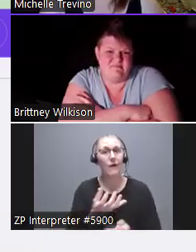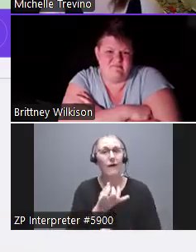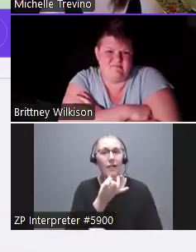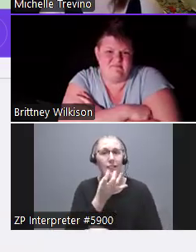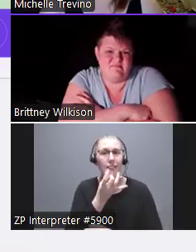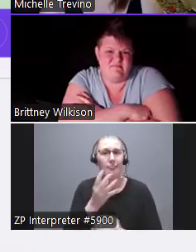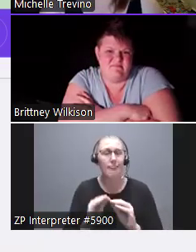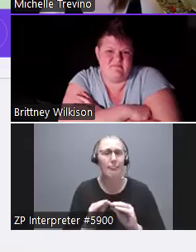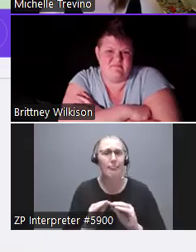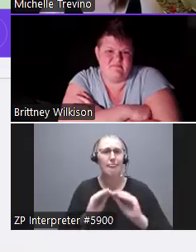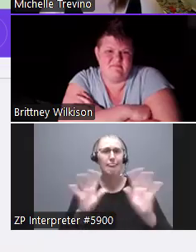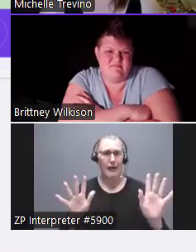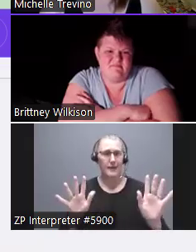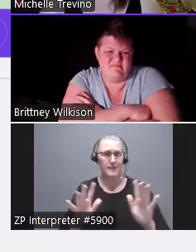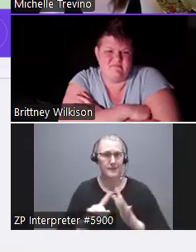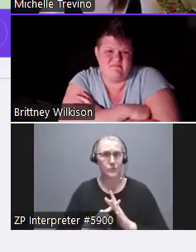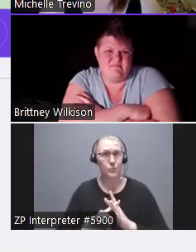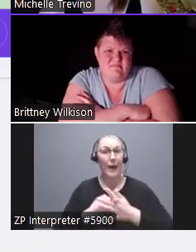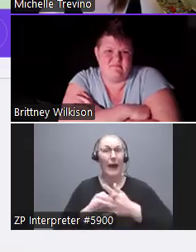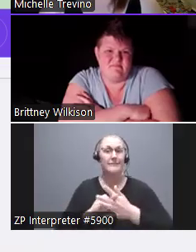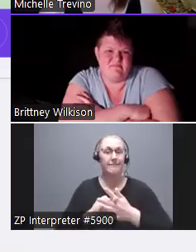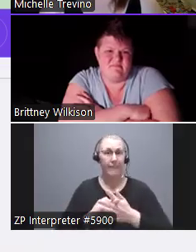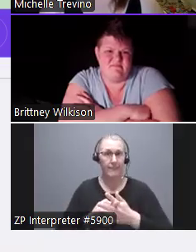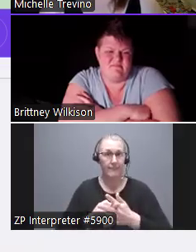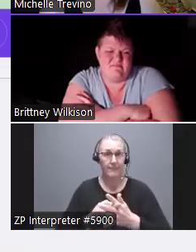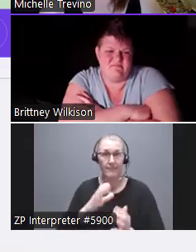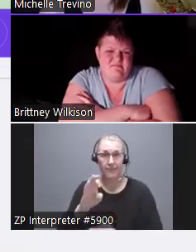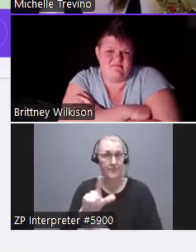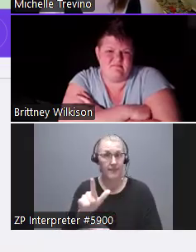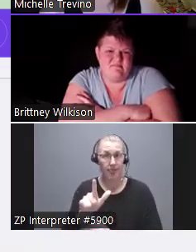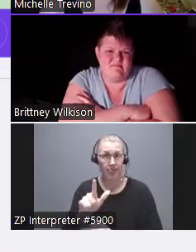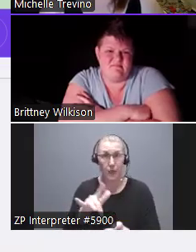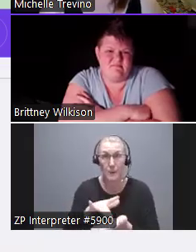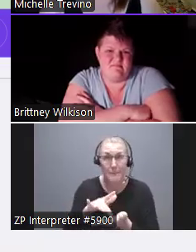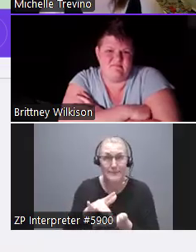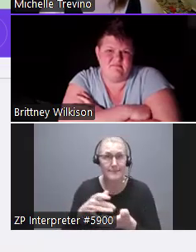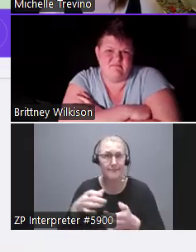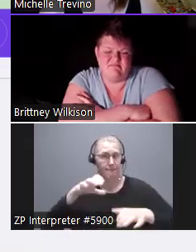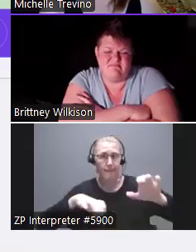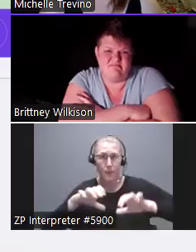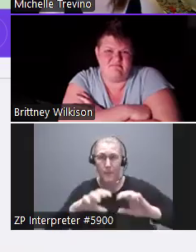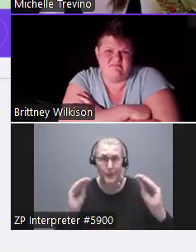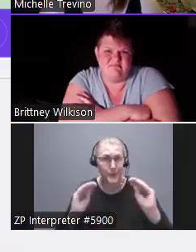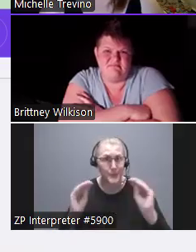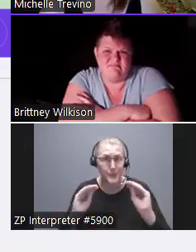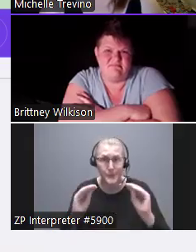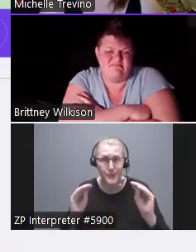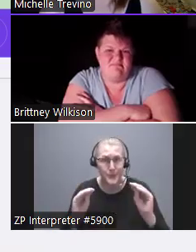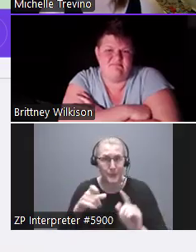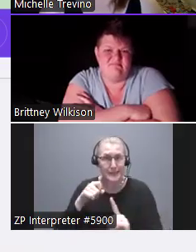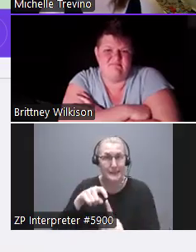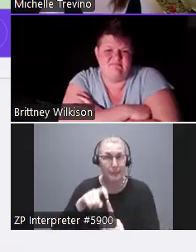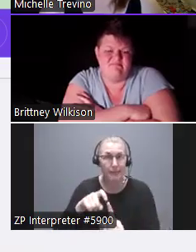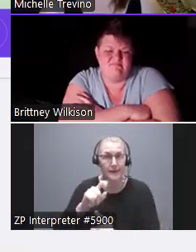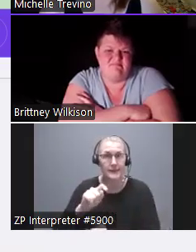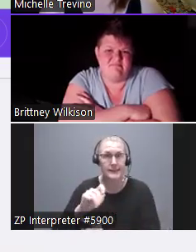to activate those cells. There's no drugs, there's no chemicals, There's no stimulants, there's